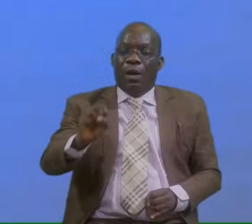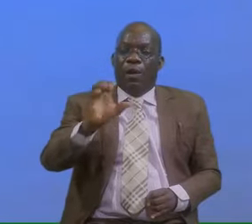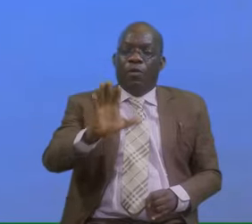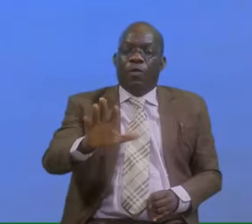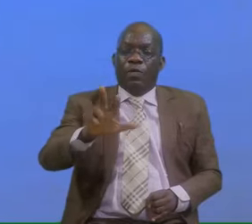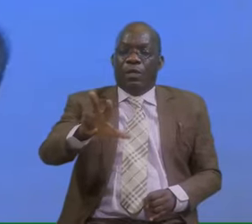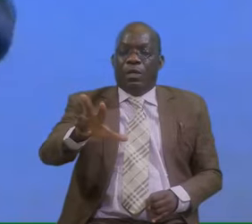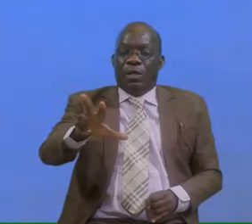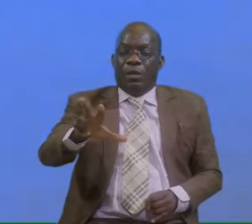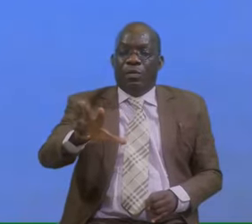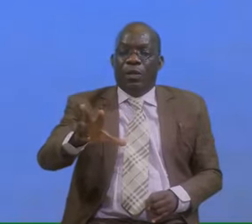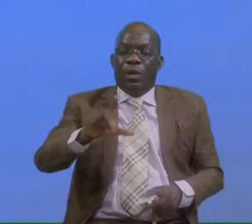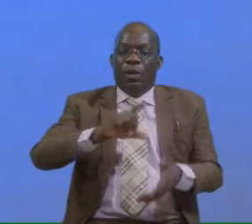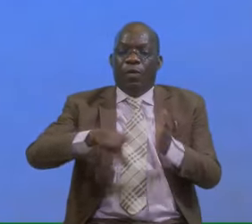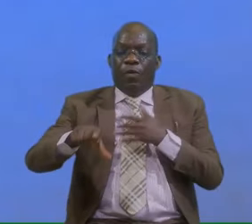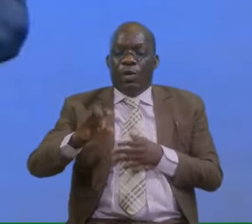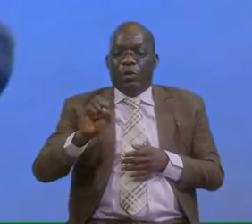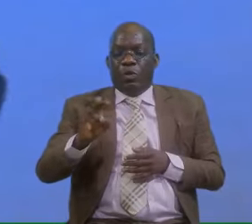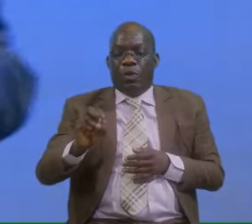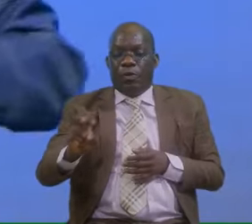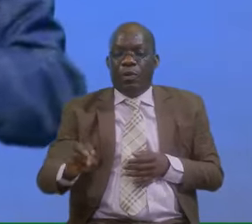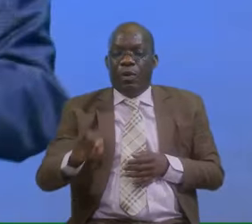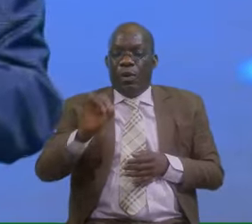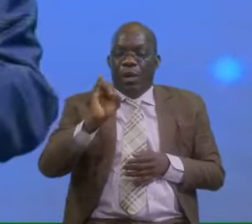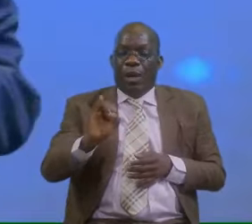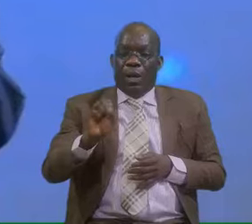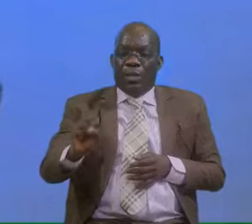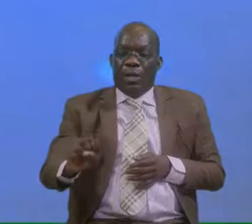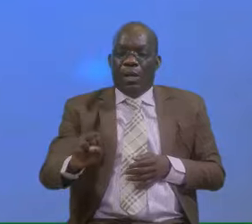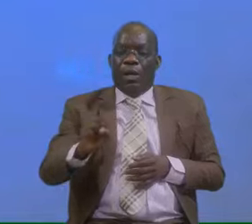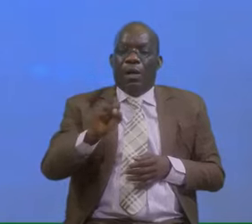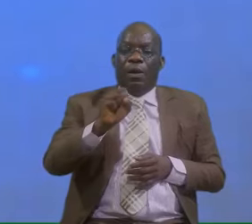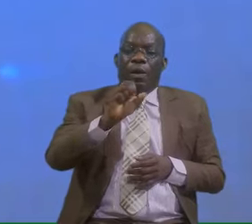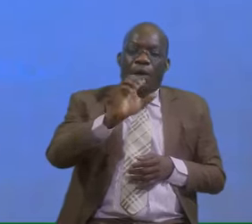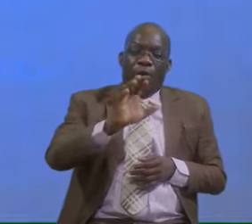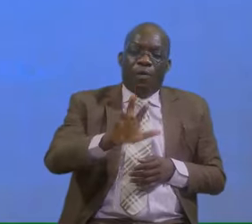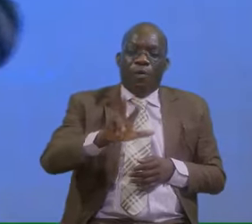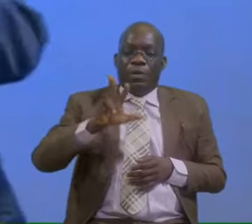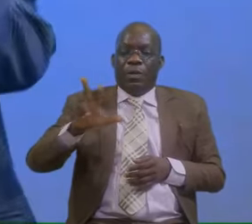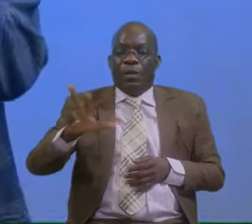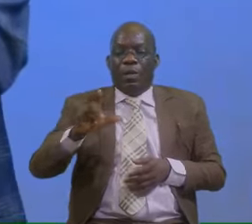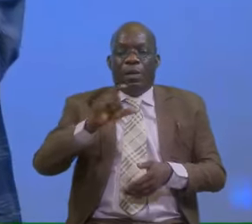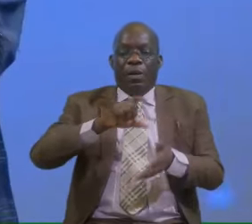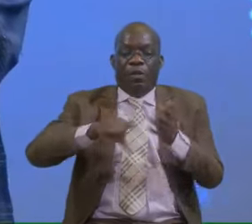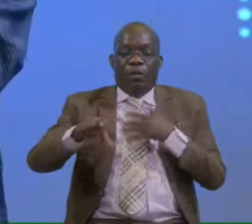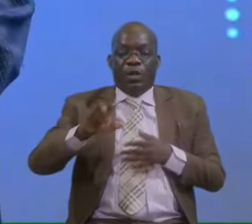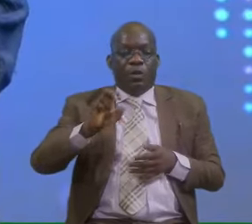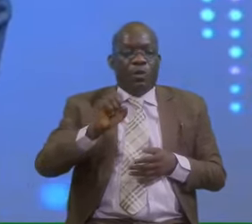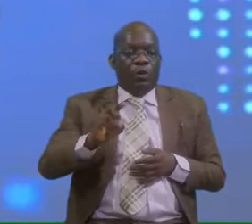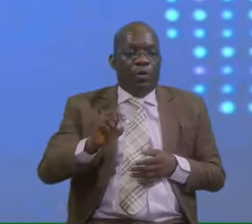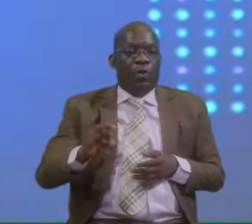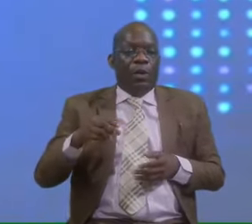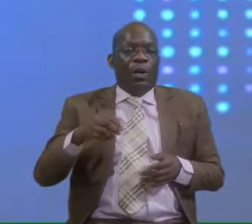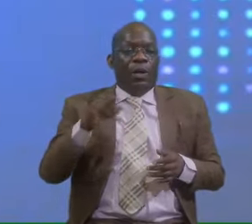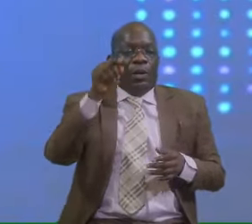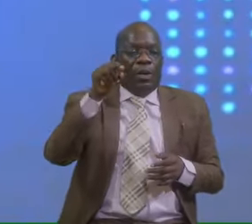reading from verse 12. Isaiah chapter 53, reading from verse 12. Therefore will I